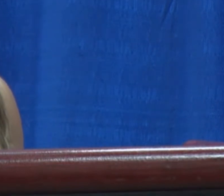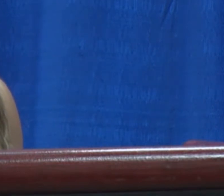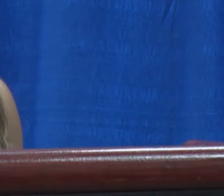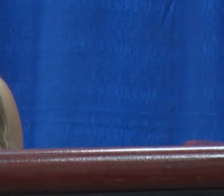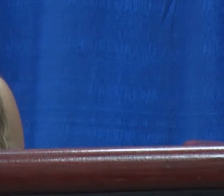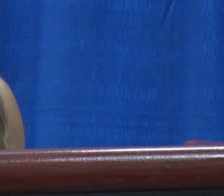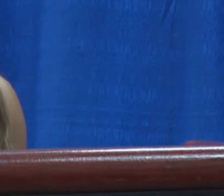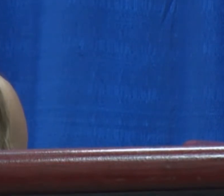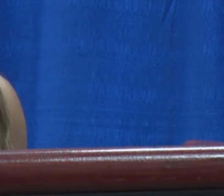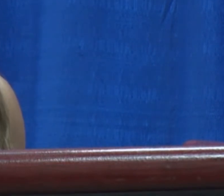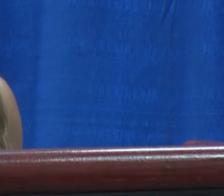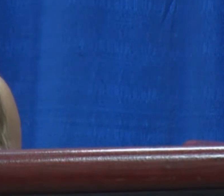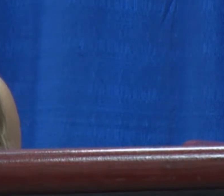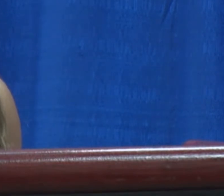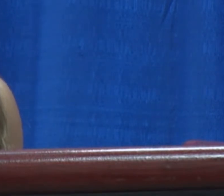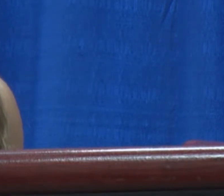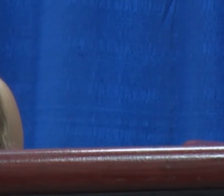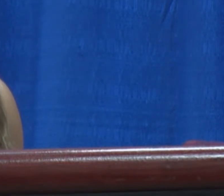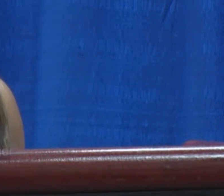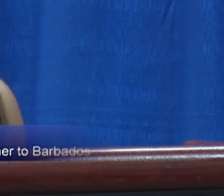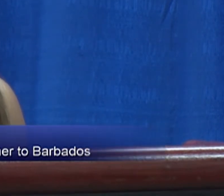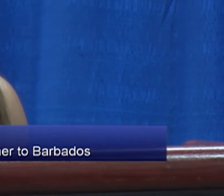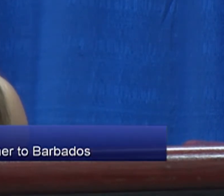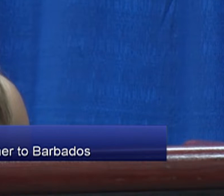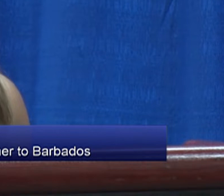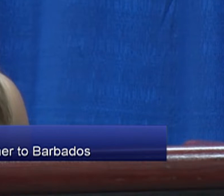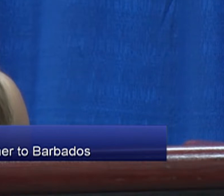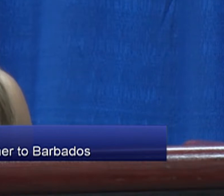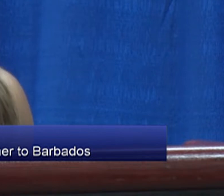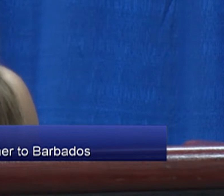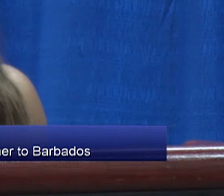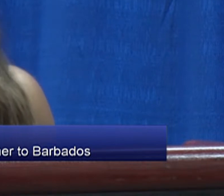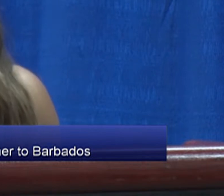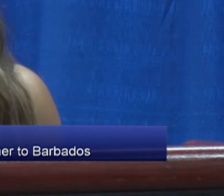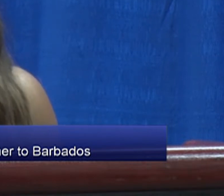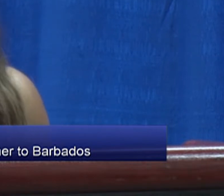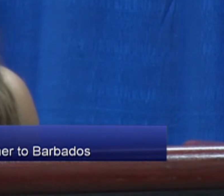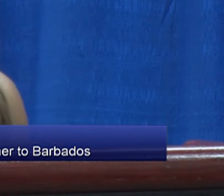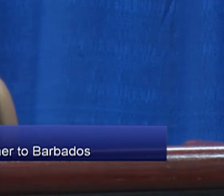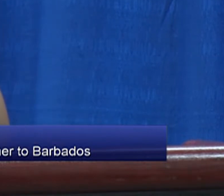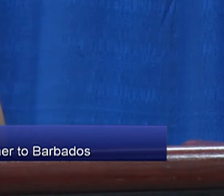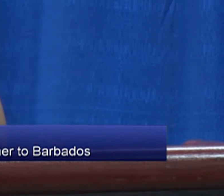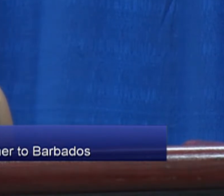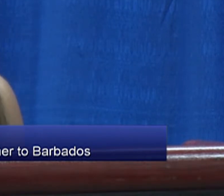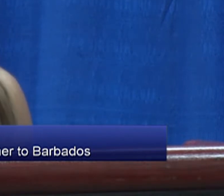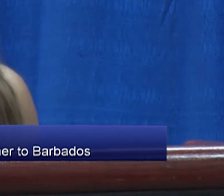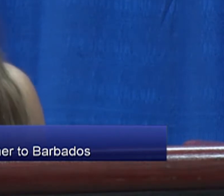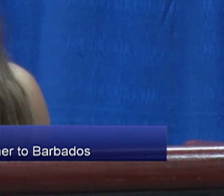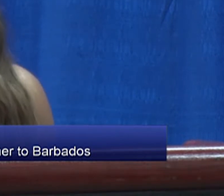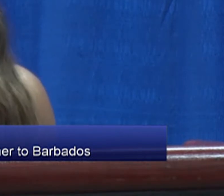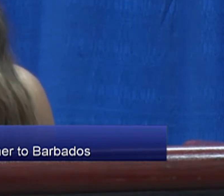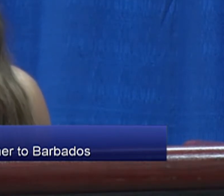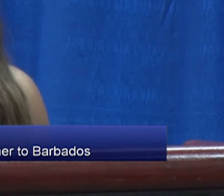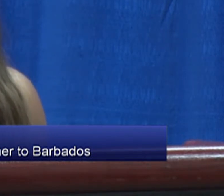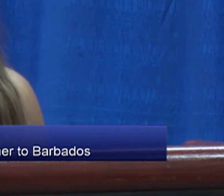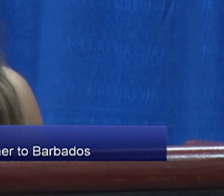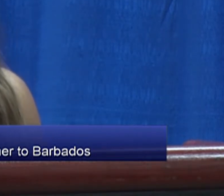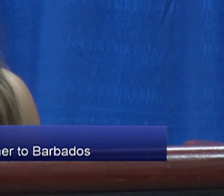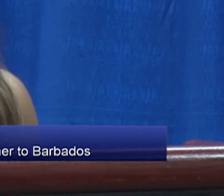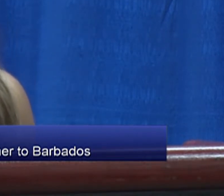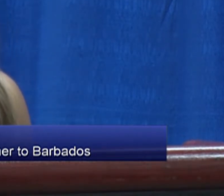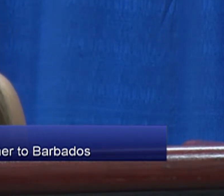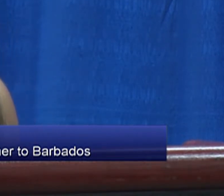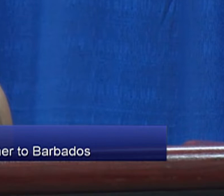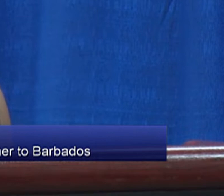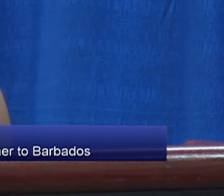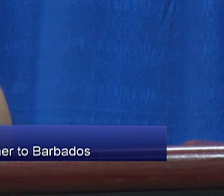want to end poverty, you must empower women. If you want to build lasting peace, you must involve